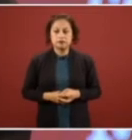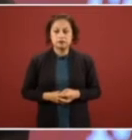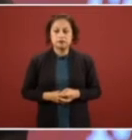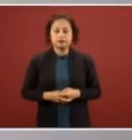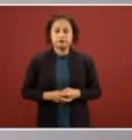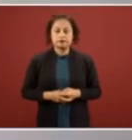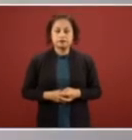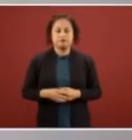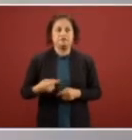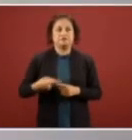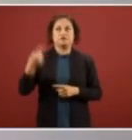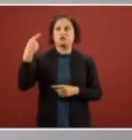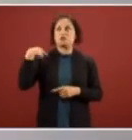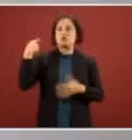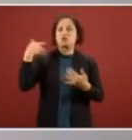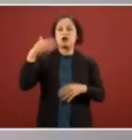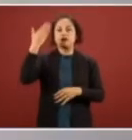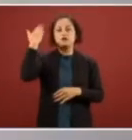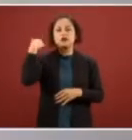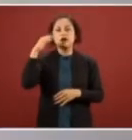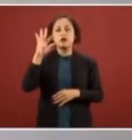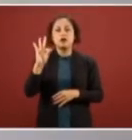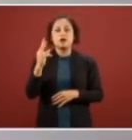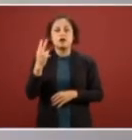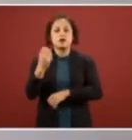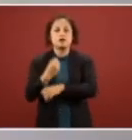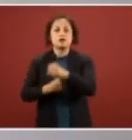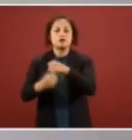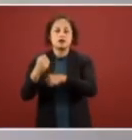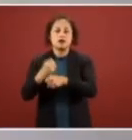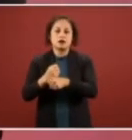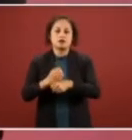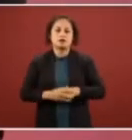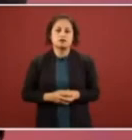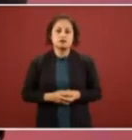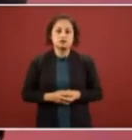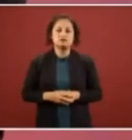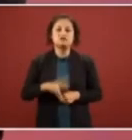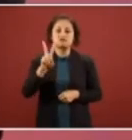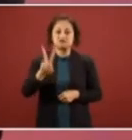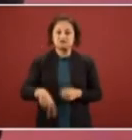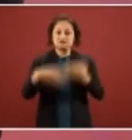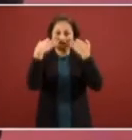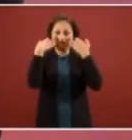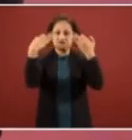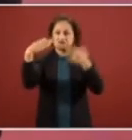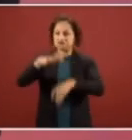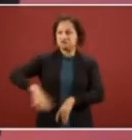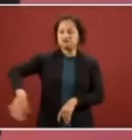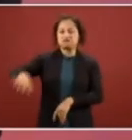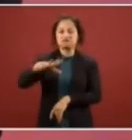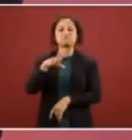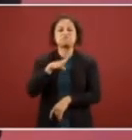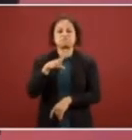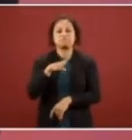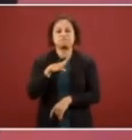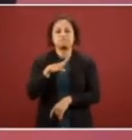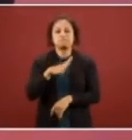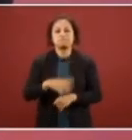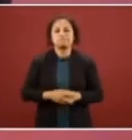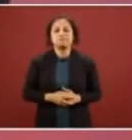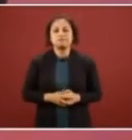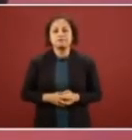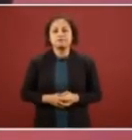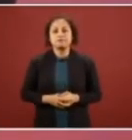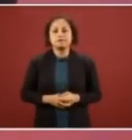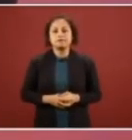Hace 42 años. It was 42 years ago. Y hay constancia de ello. And it is, there is evidence of that. En